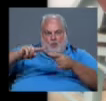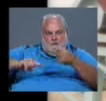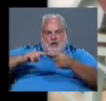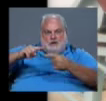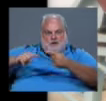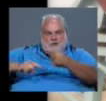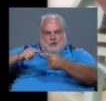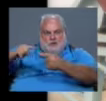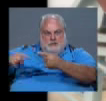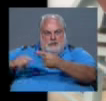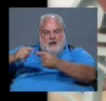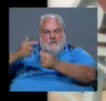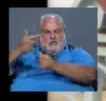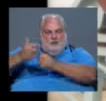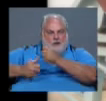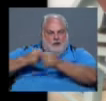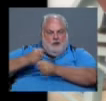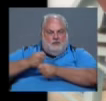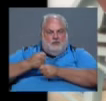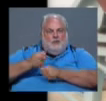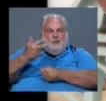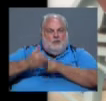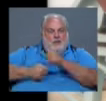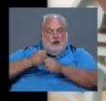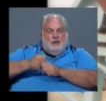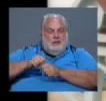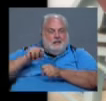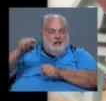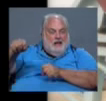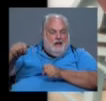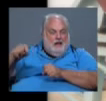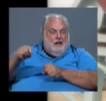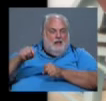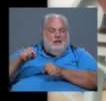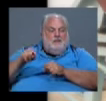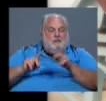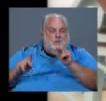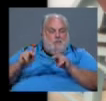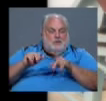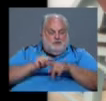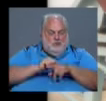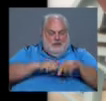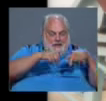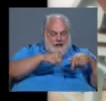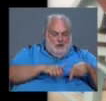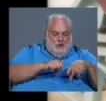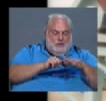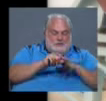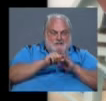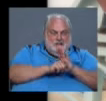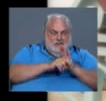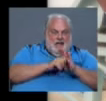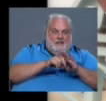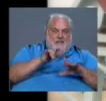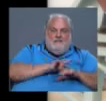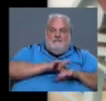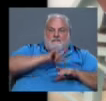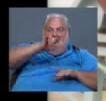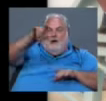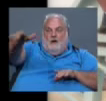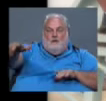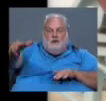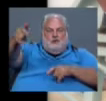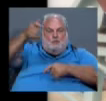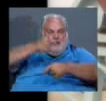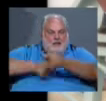about 3 years. And so for the 3 years that the ship is forward, the crews will train on the stateside ship, and then they'll fly over and relieve the crew that's on the